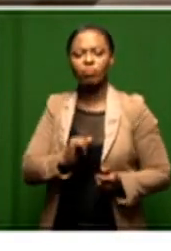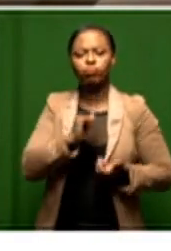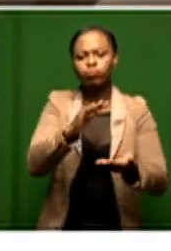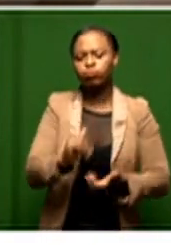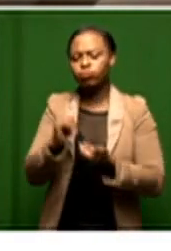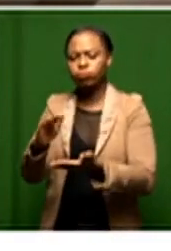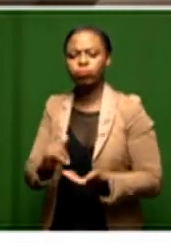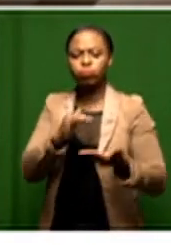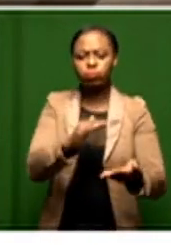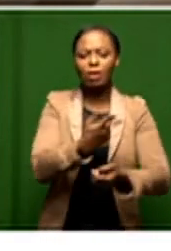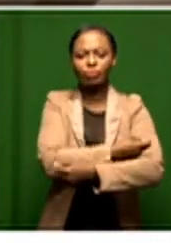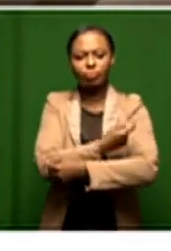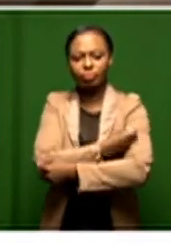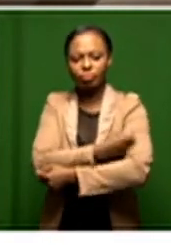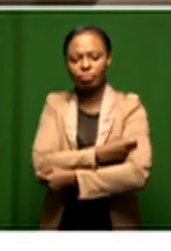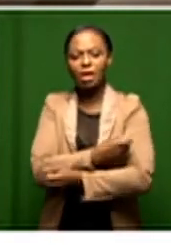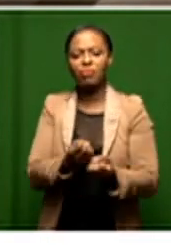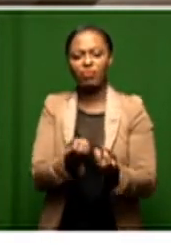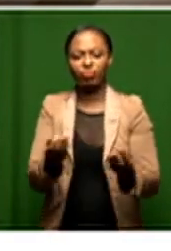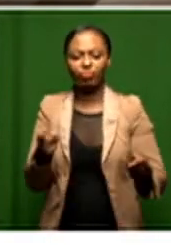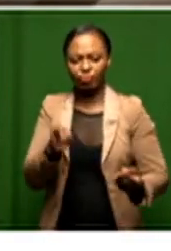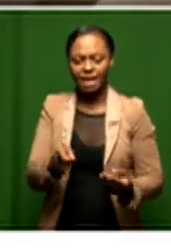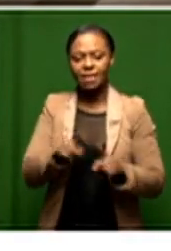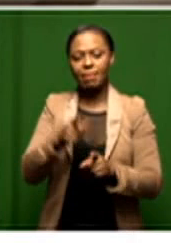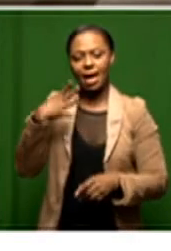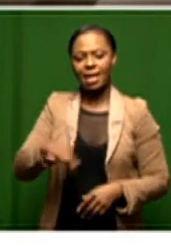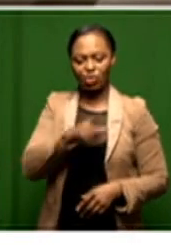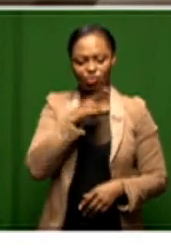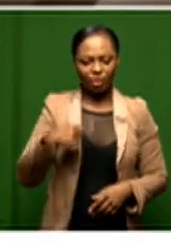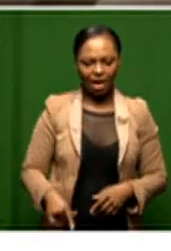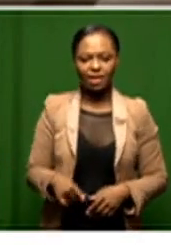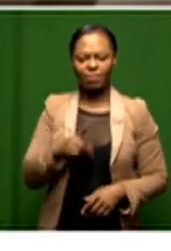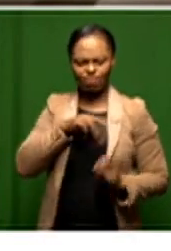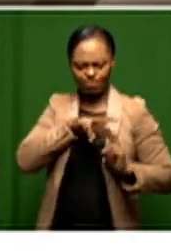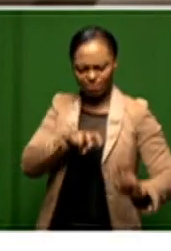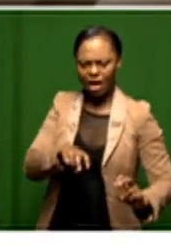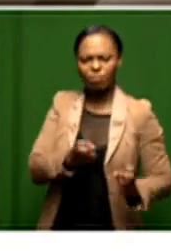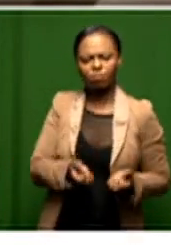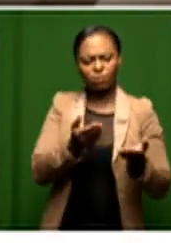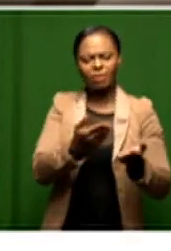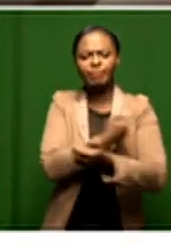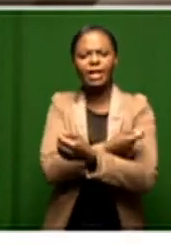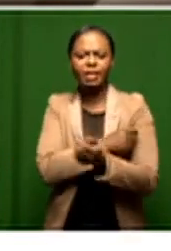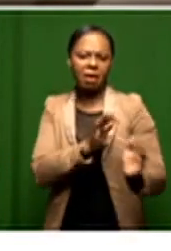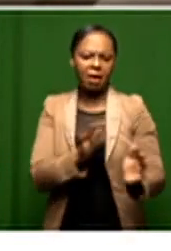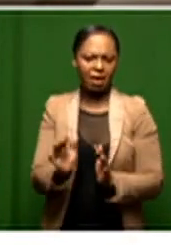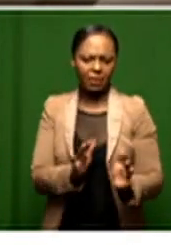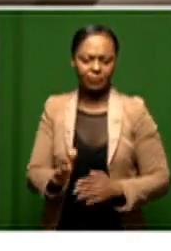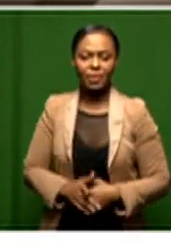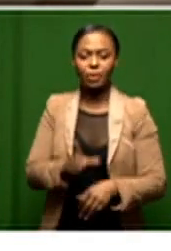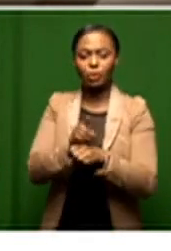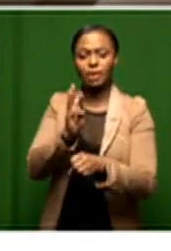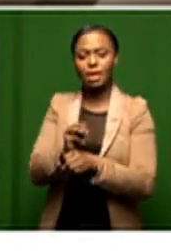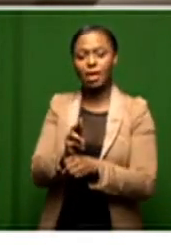the Sinovac and other Chinese vaccines in China. Unfortunately, as confirmed by Dr. Anban